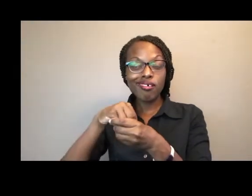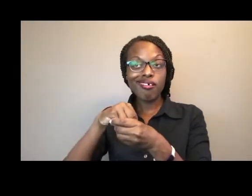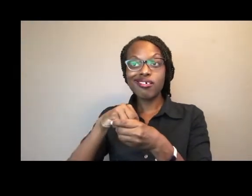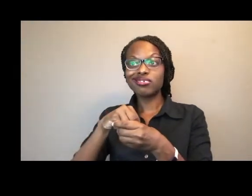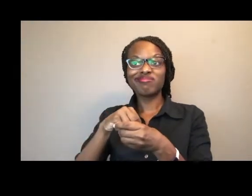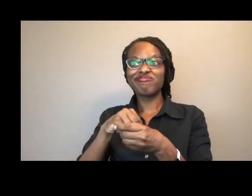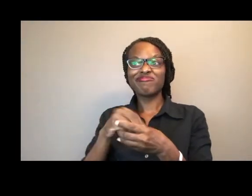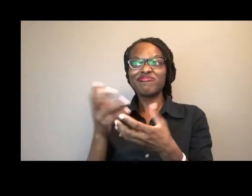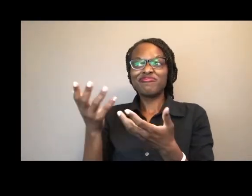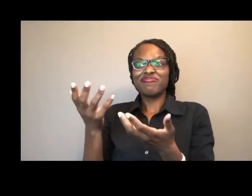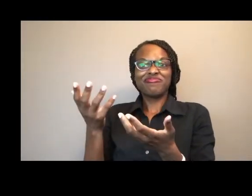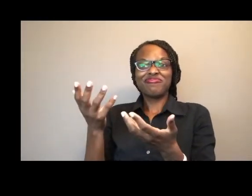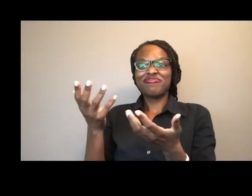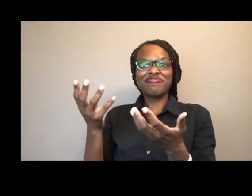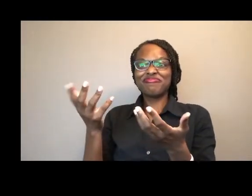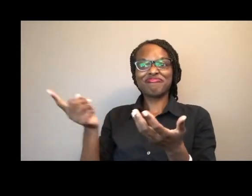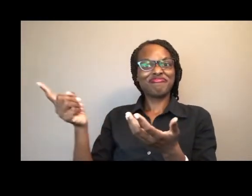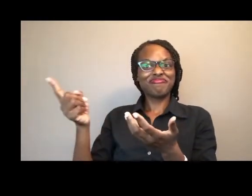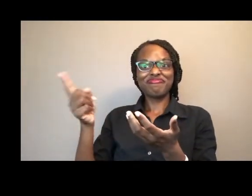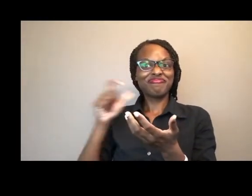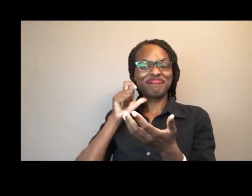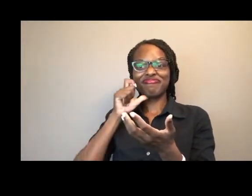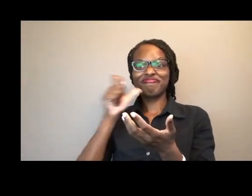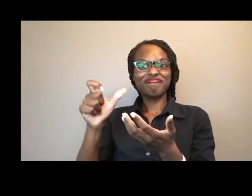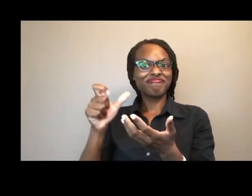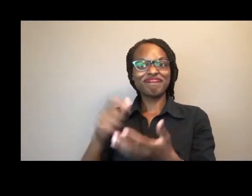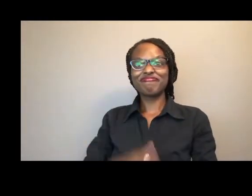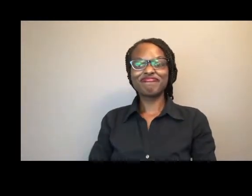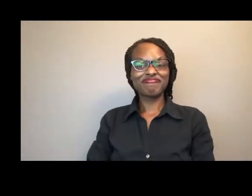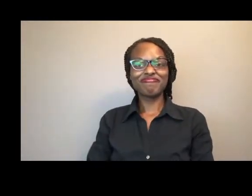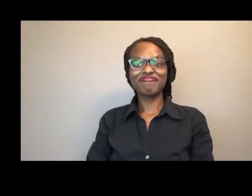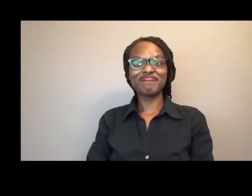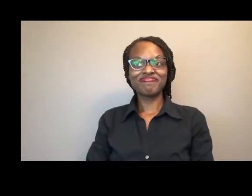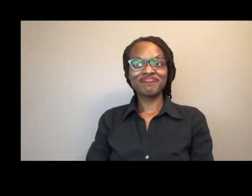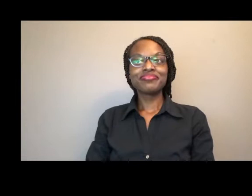act that comes out of it. I'm